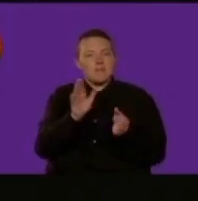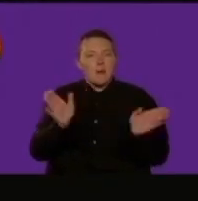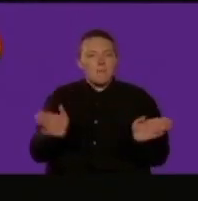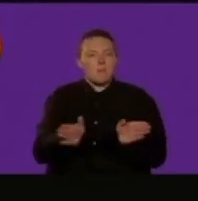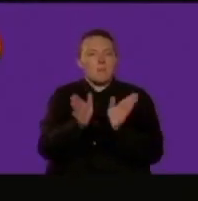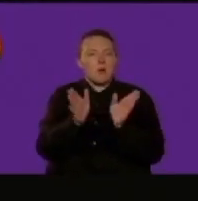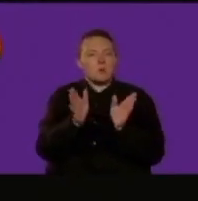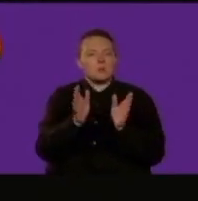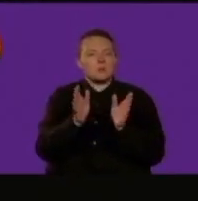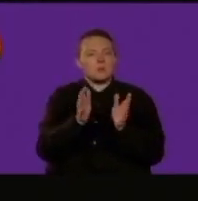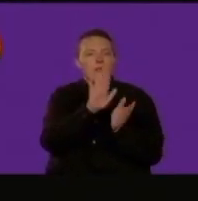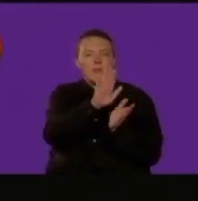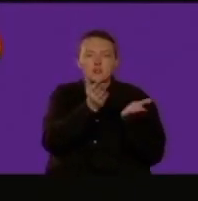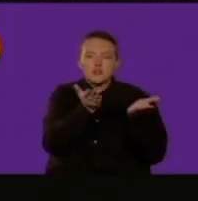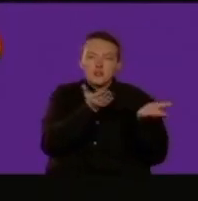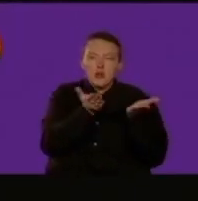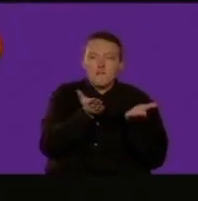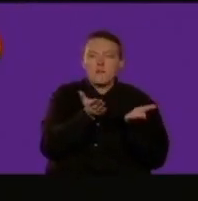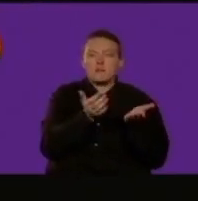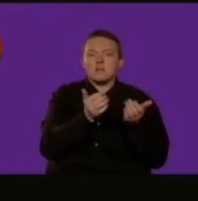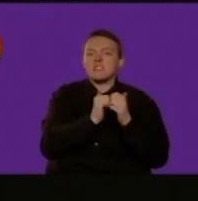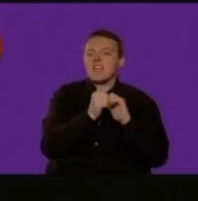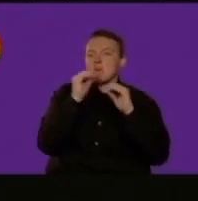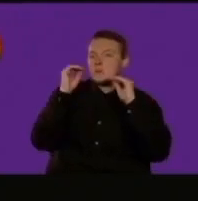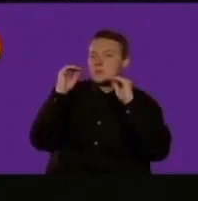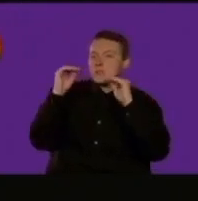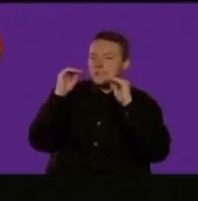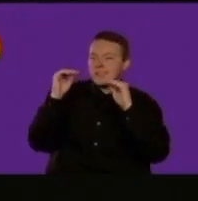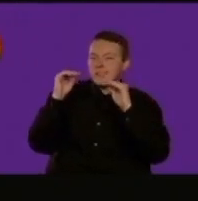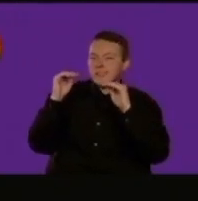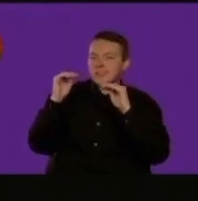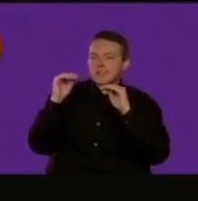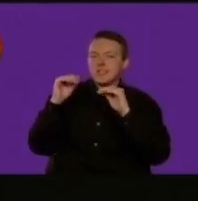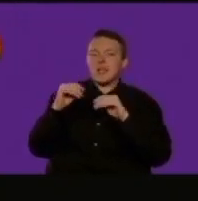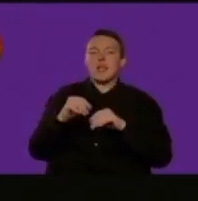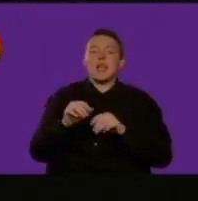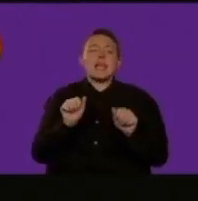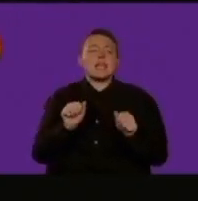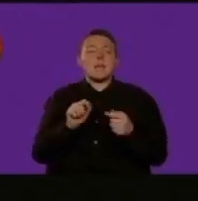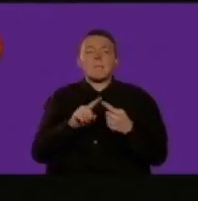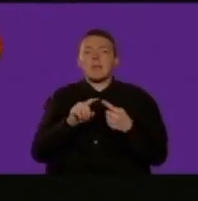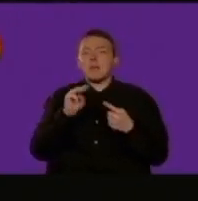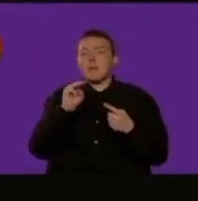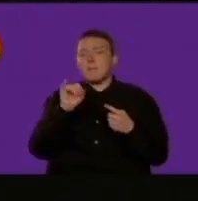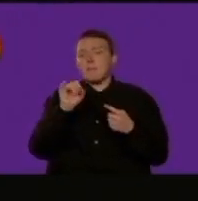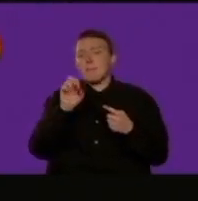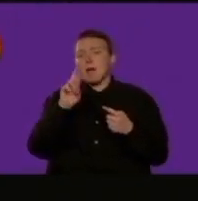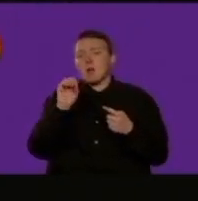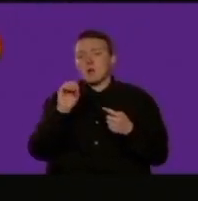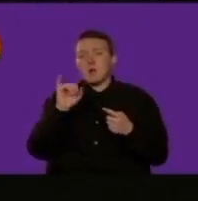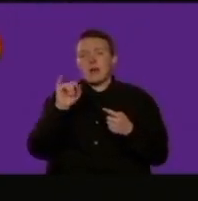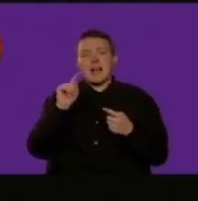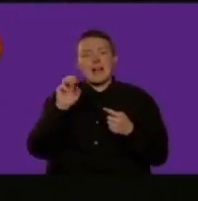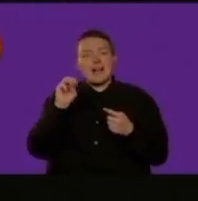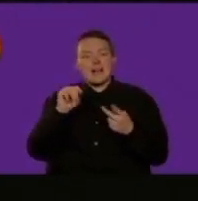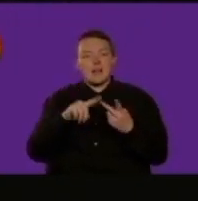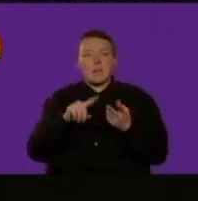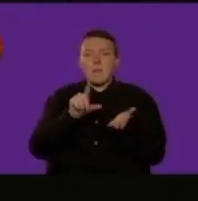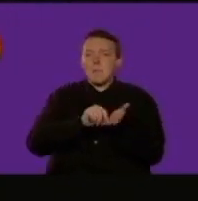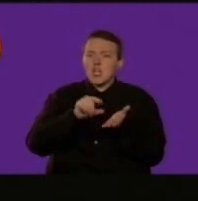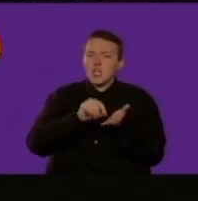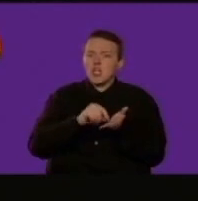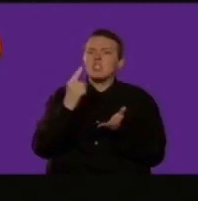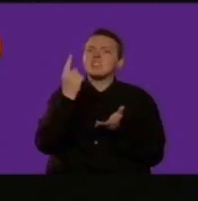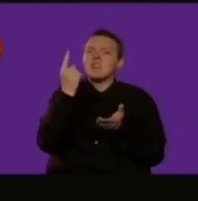something? We have listened to many policies and ideas for our systems. Now it's